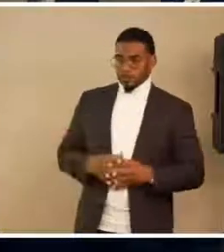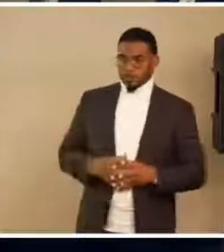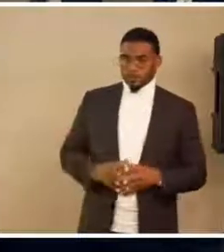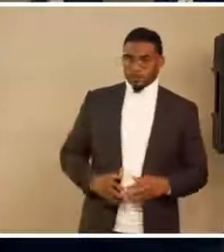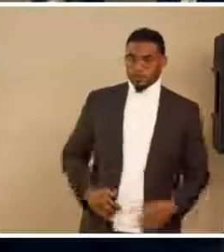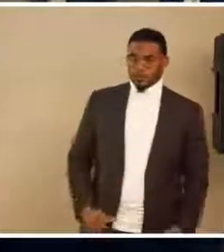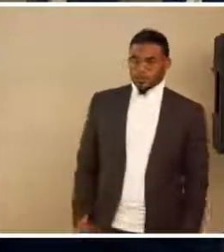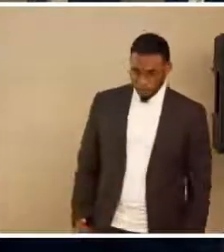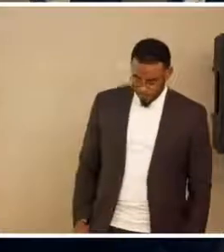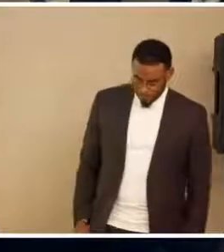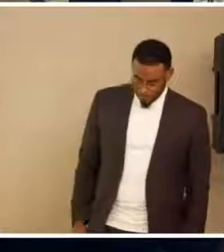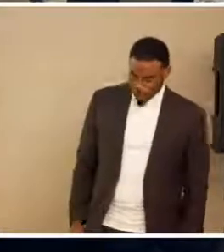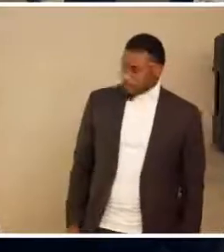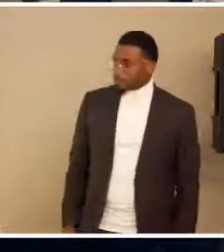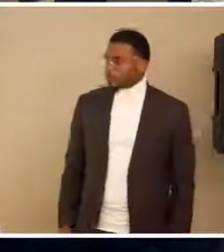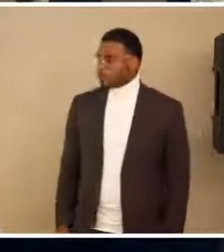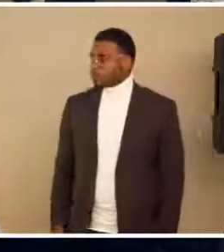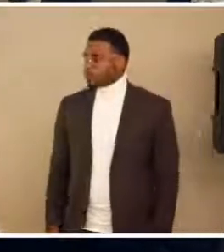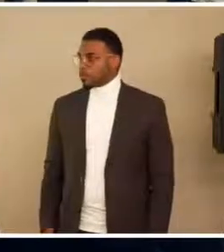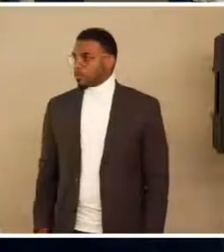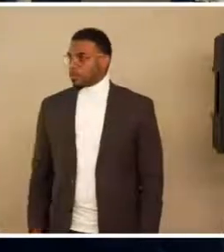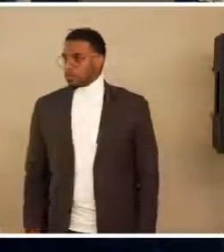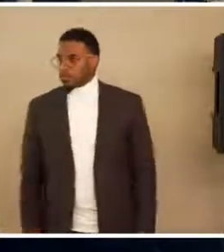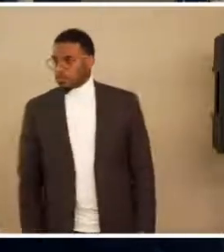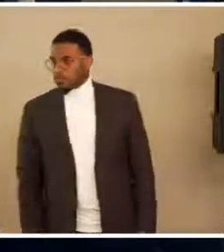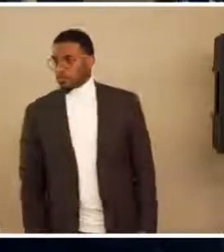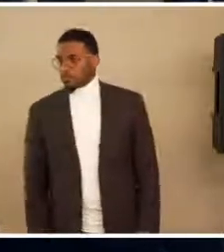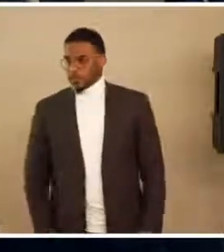much. Wonderful. Thank you.